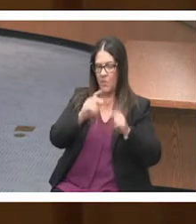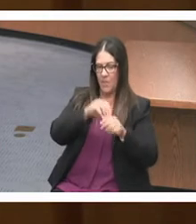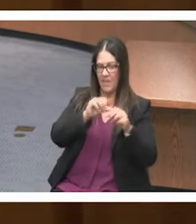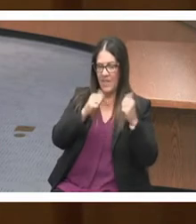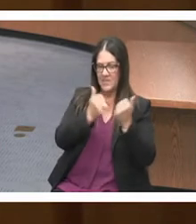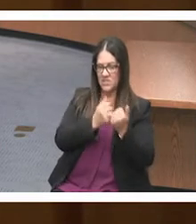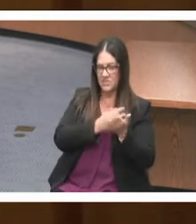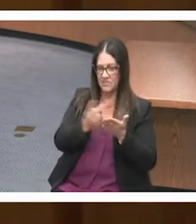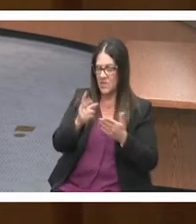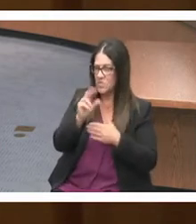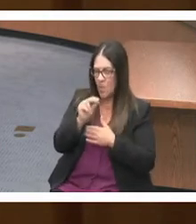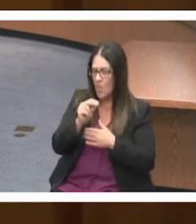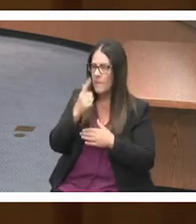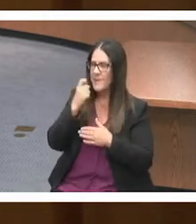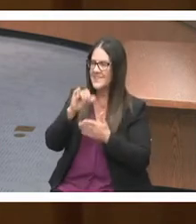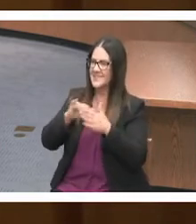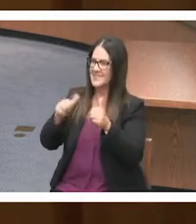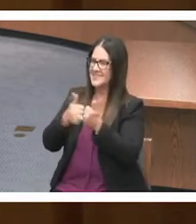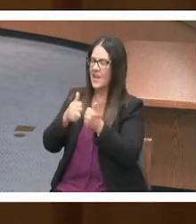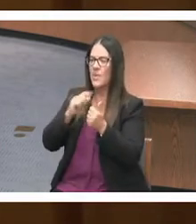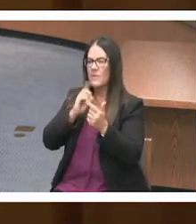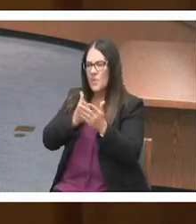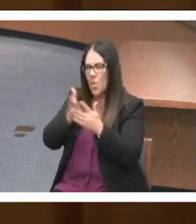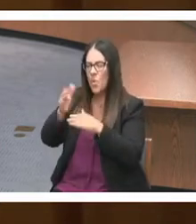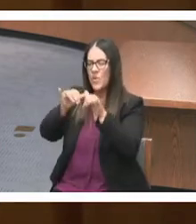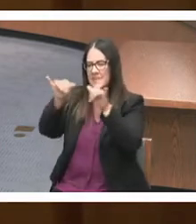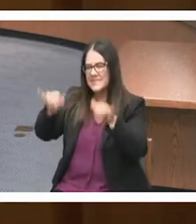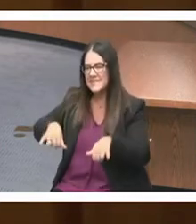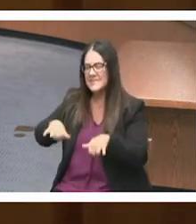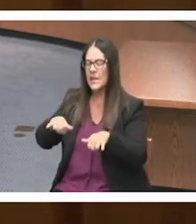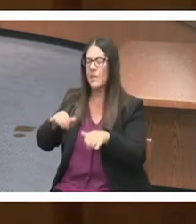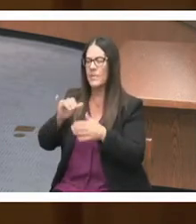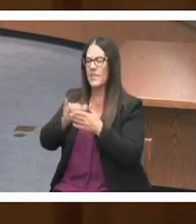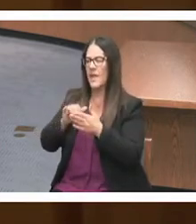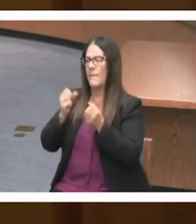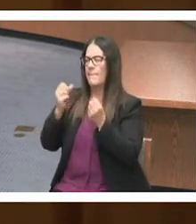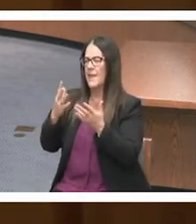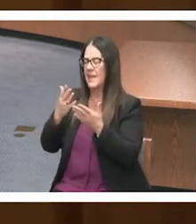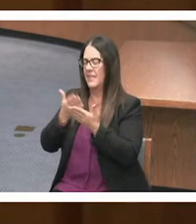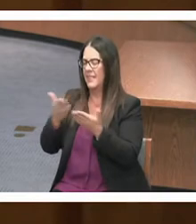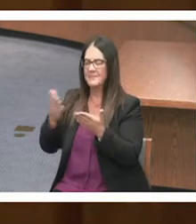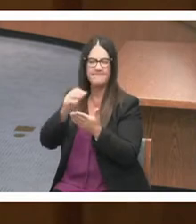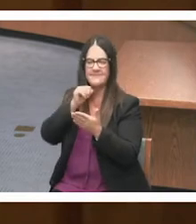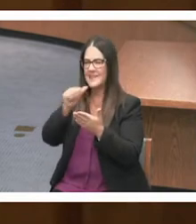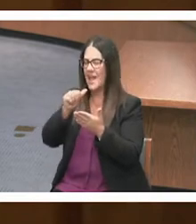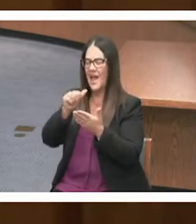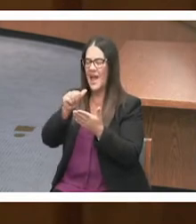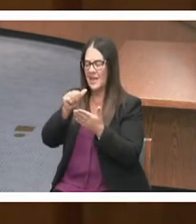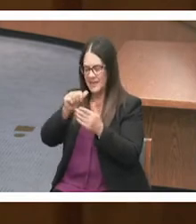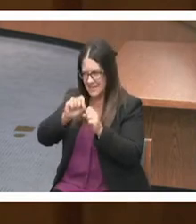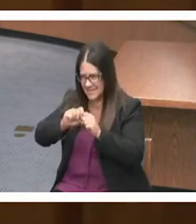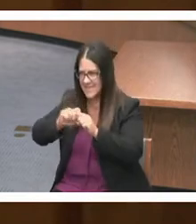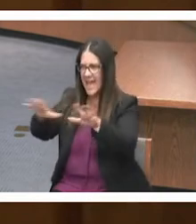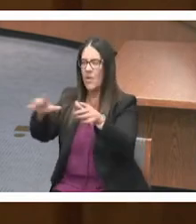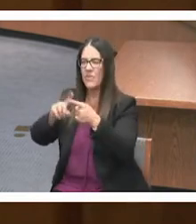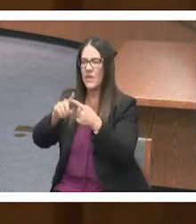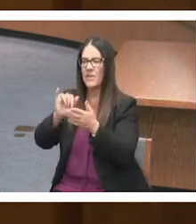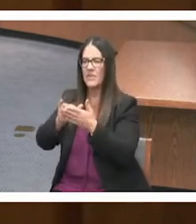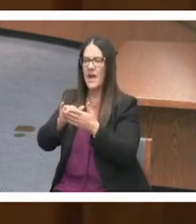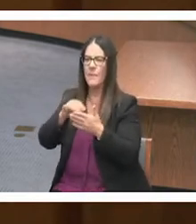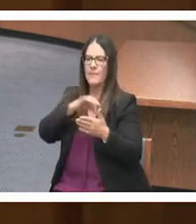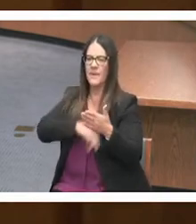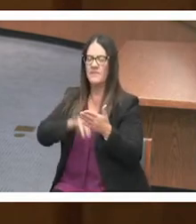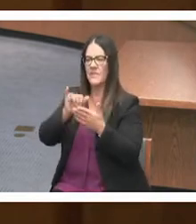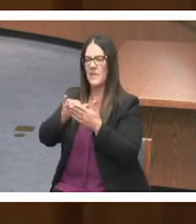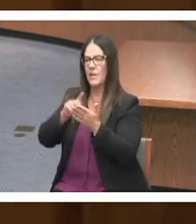The challenge is we've just built these systems that have calcified over time that are not delivering environmentally beneficial projects as quickly or